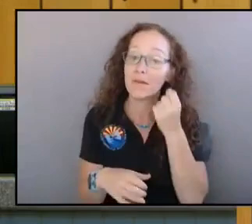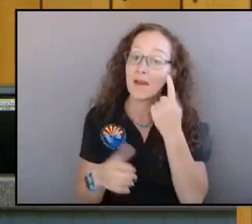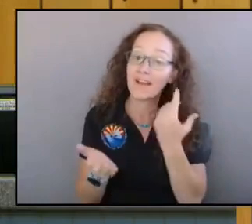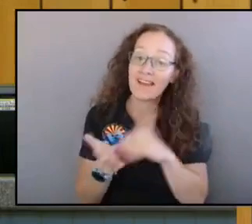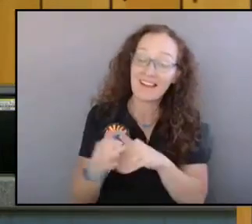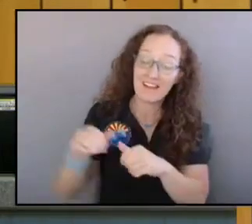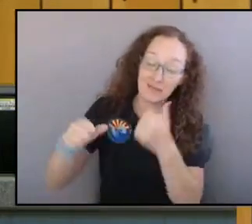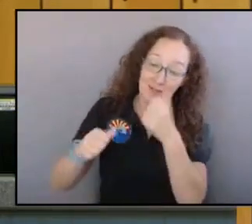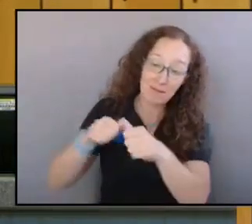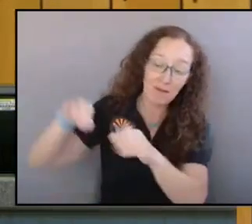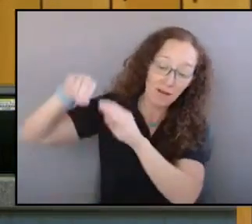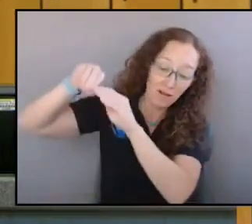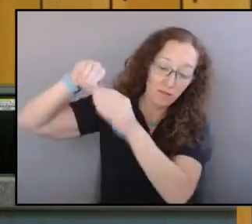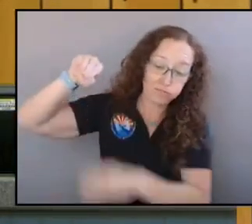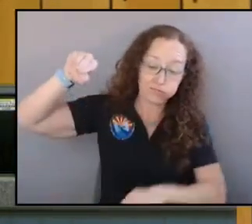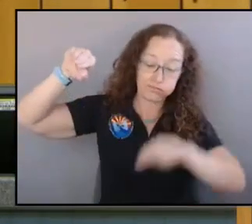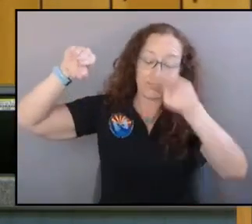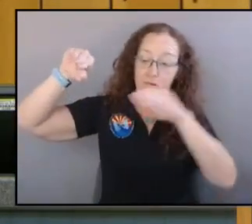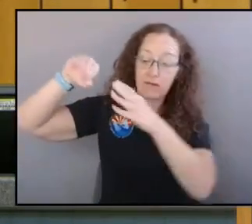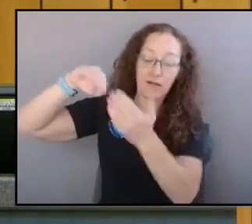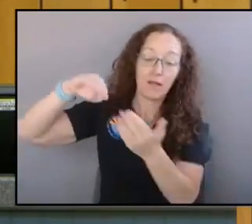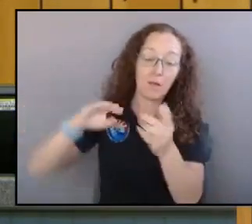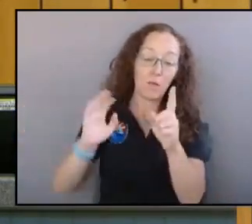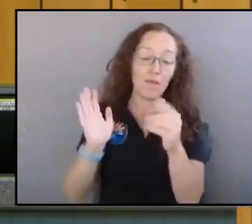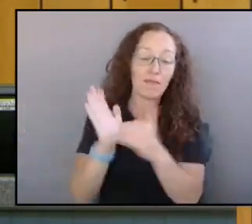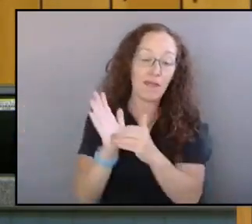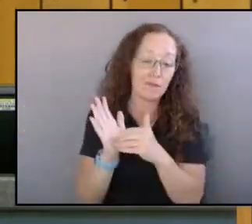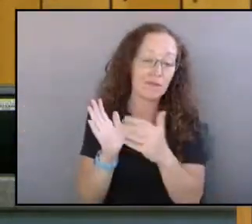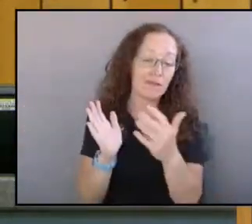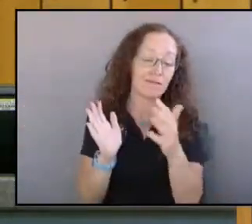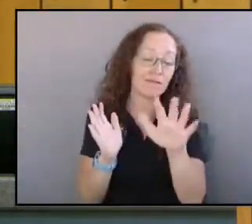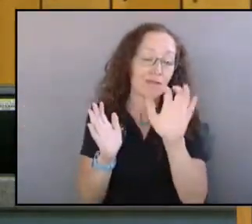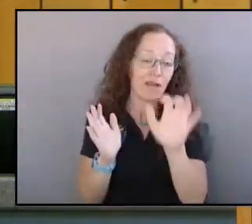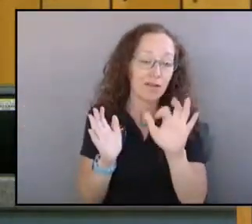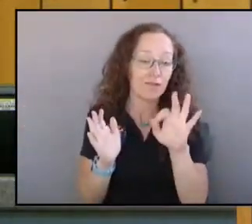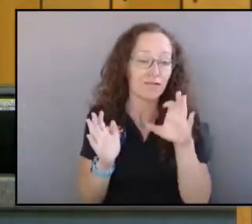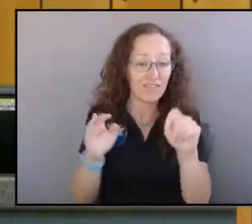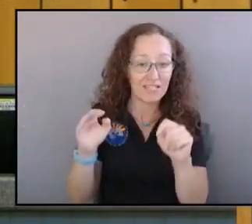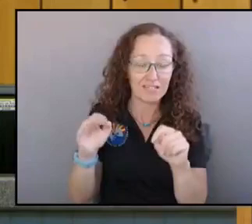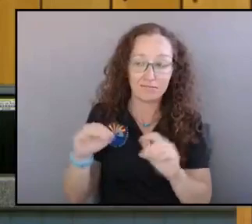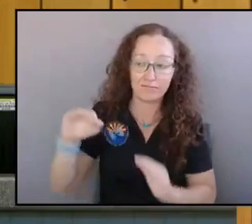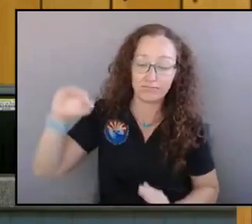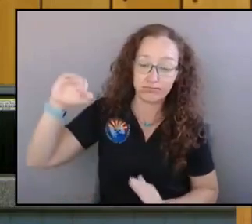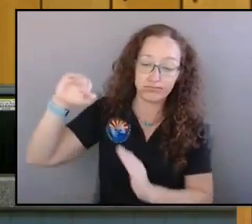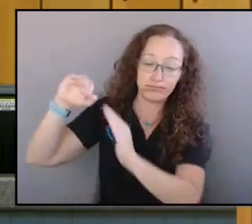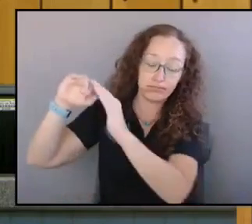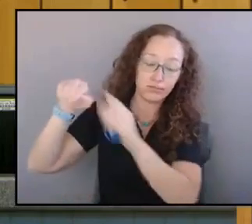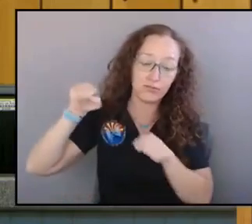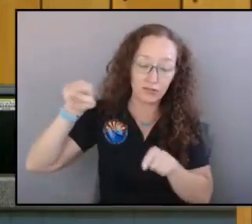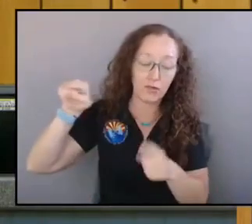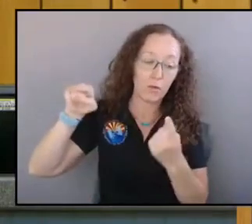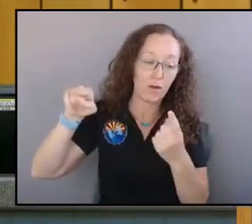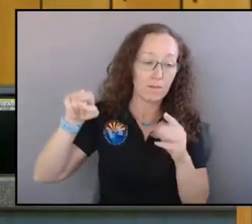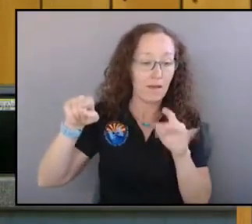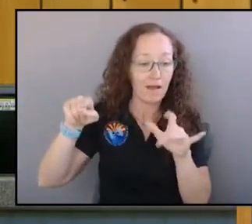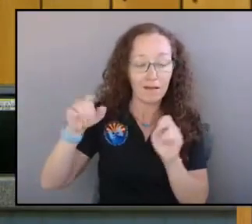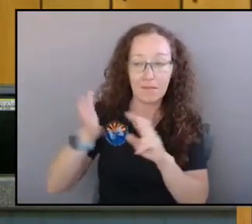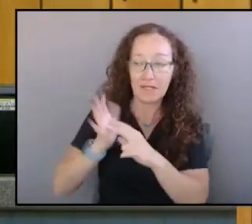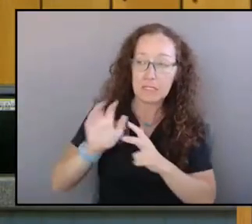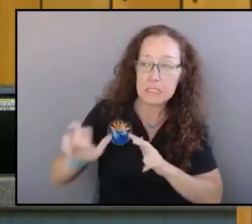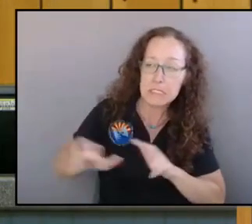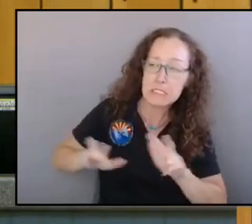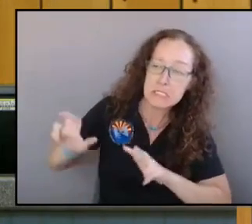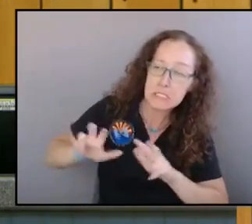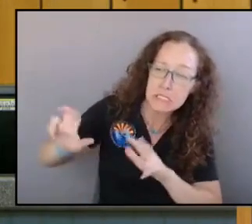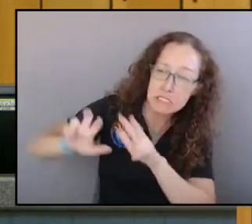So you about have to use all fours to be able to climb up the side of that. Those crews are in there working. It's going to be a couple days still before they're able to get all the